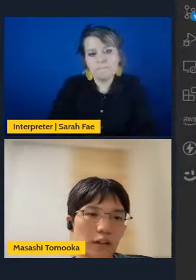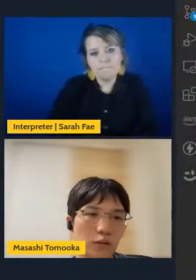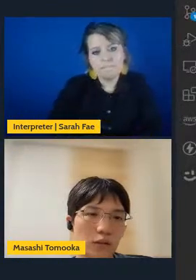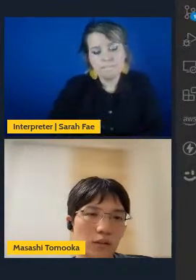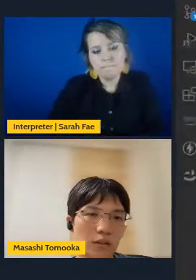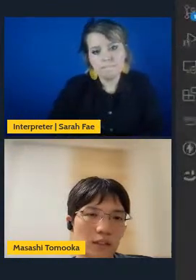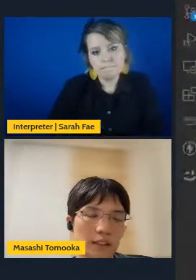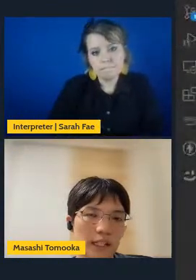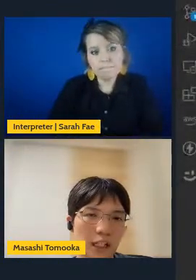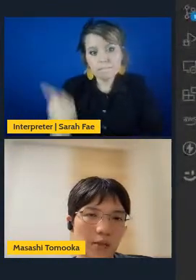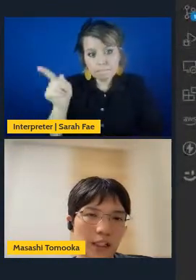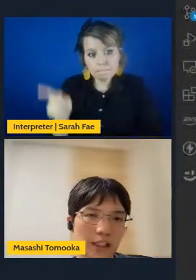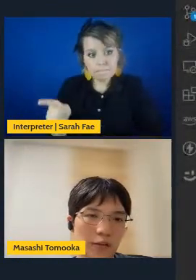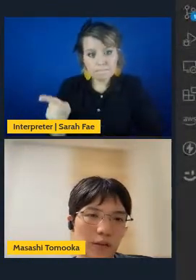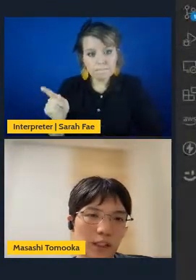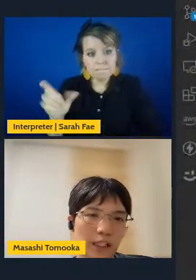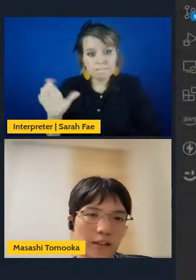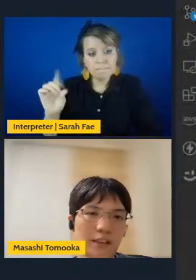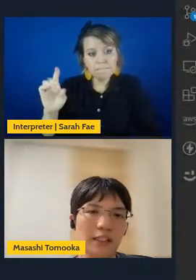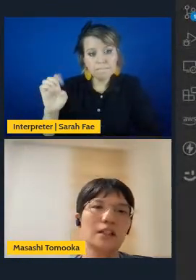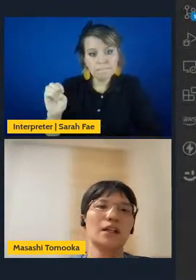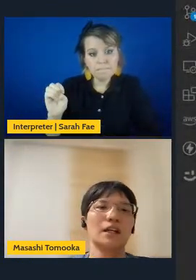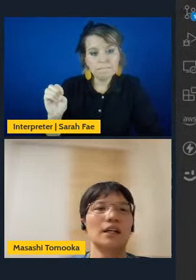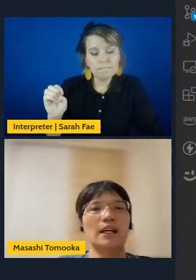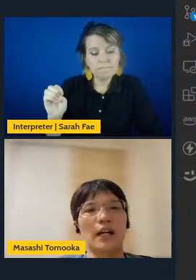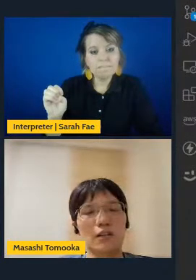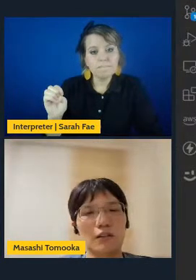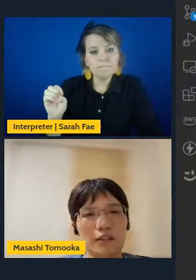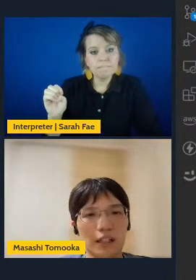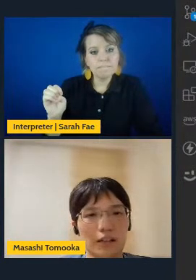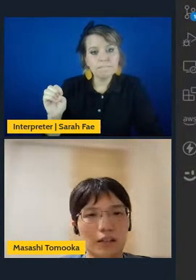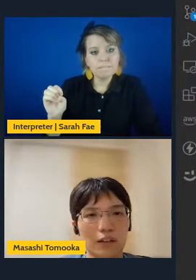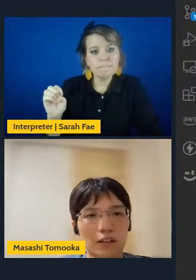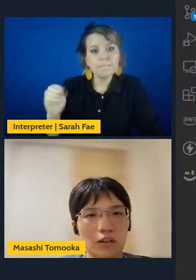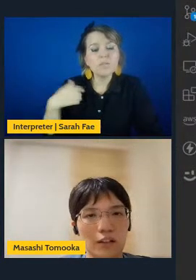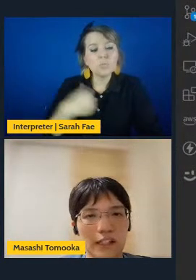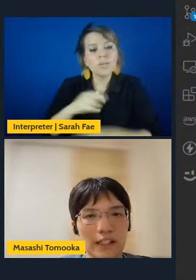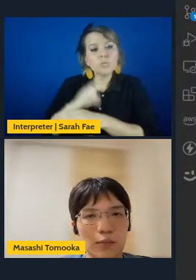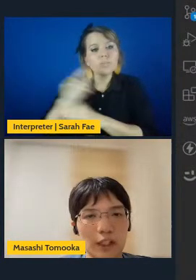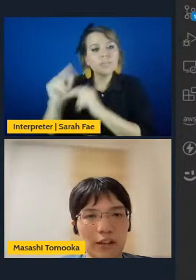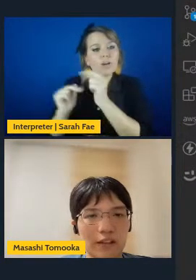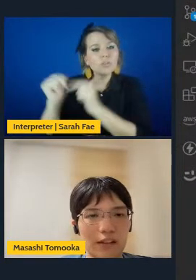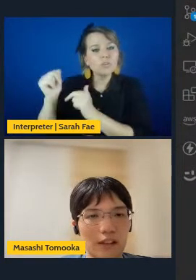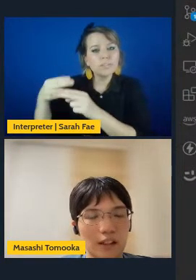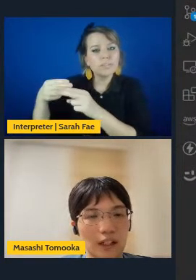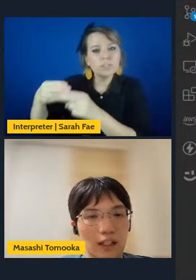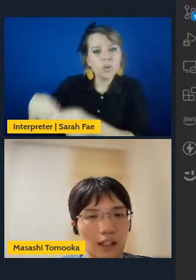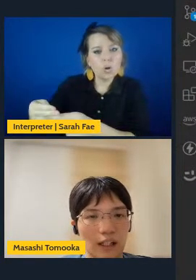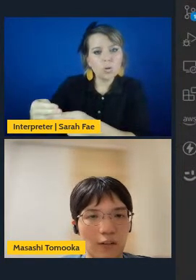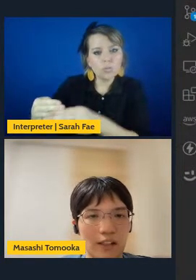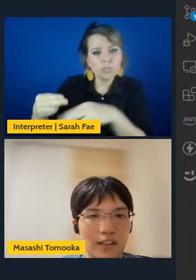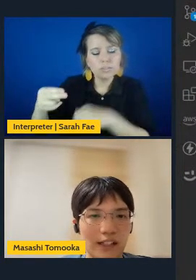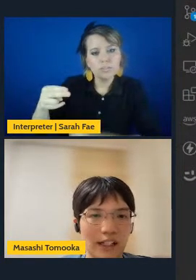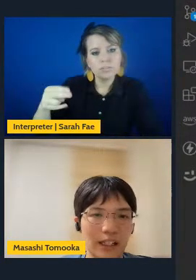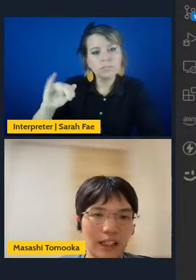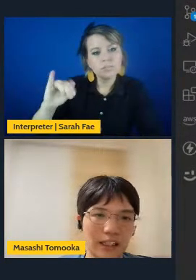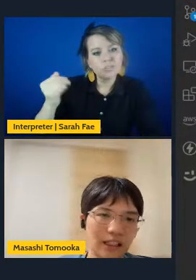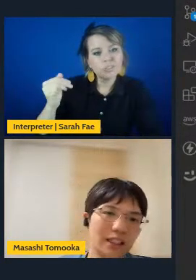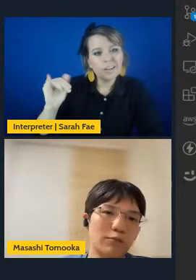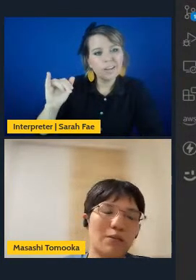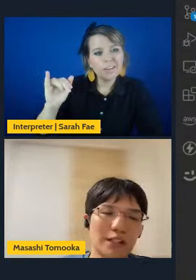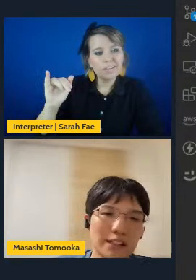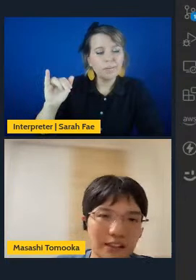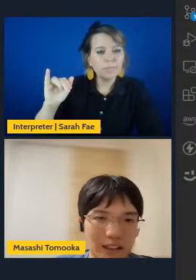the code for third pattern. We are using a construct called Node.js build, which